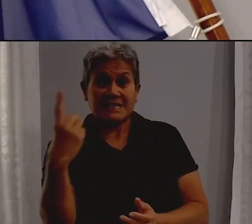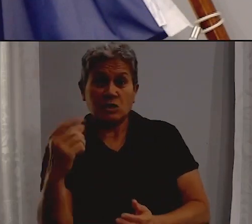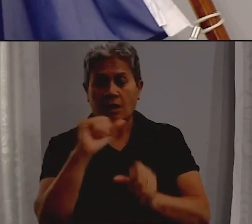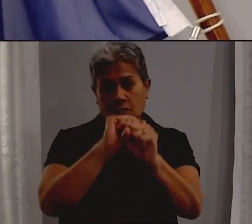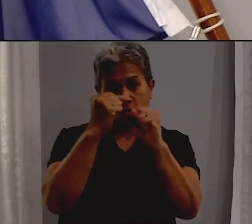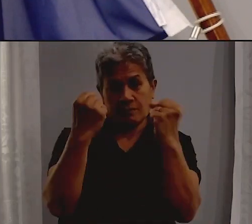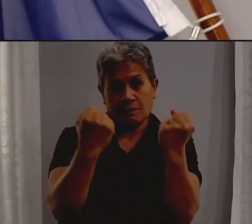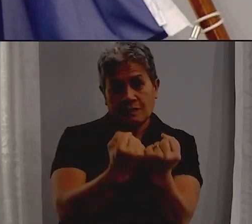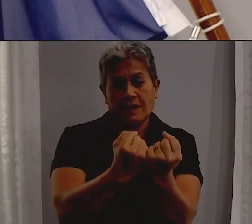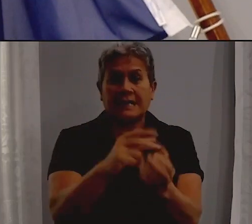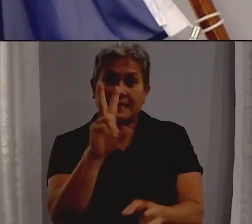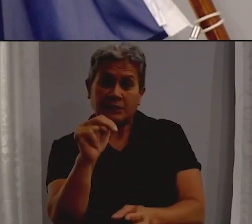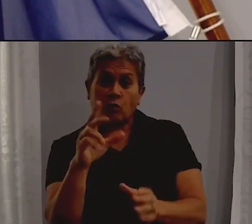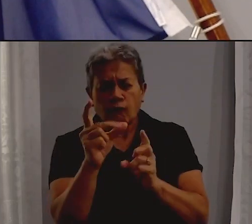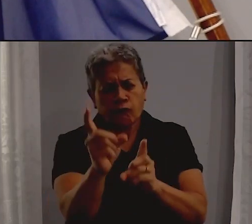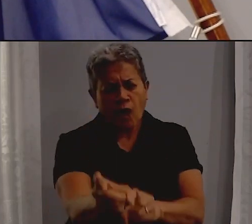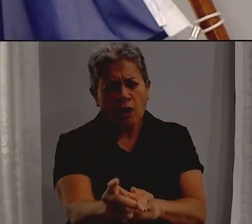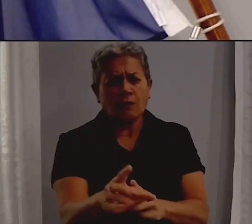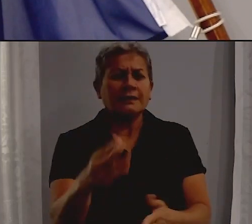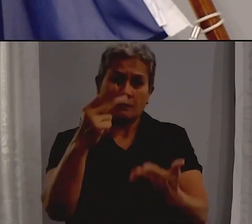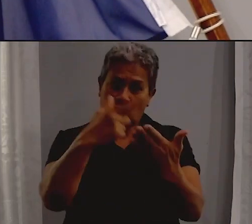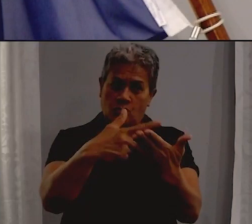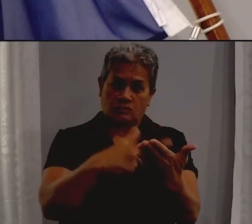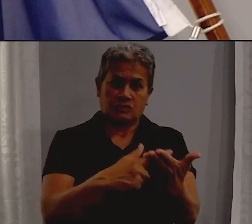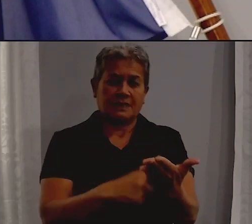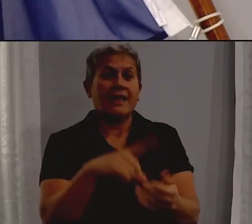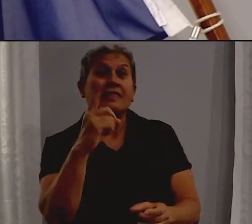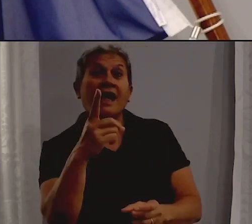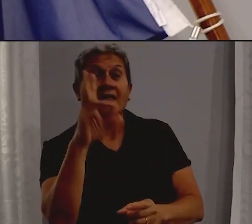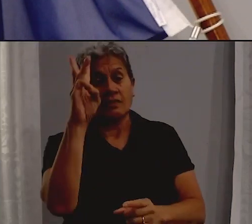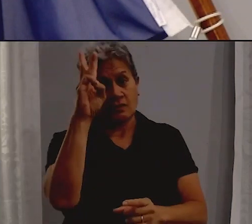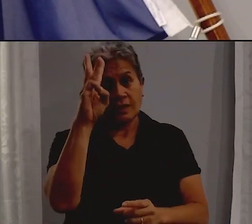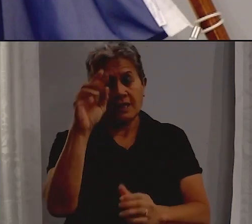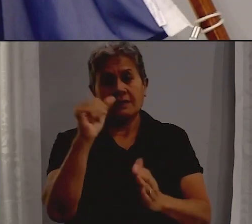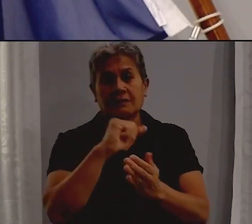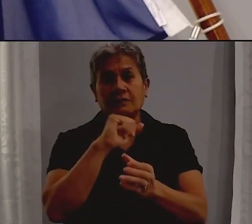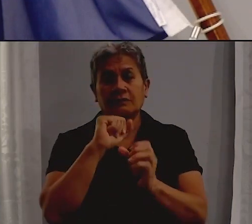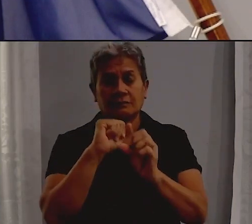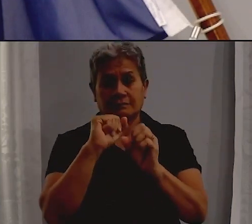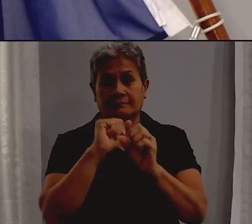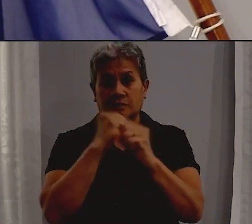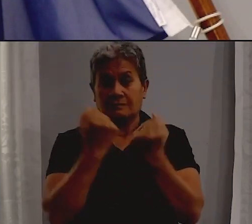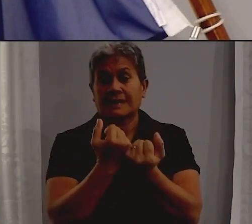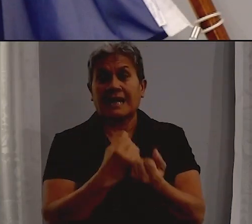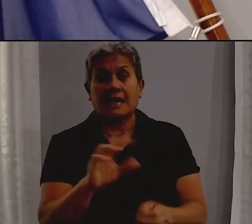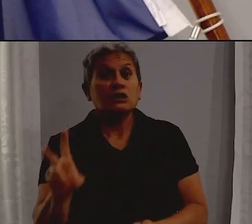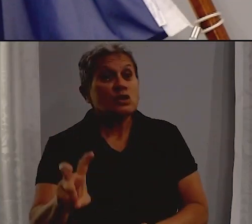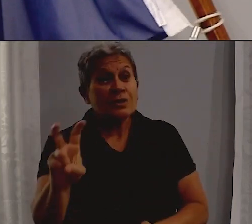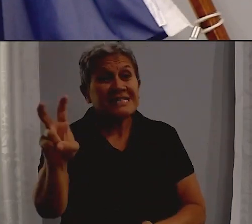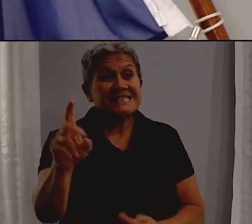own particular set of rules. The 3 groups are tourists, permit